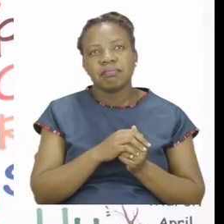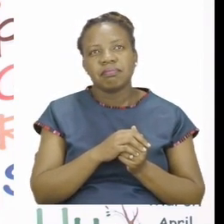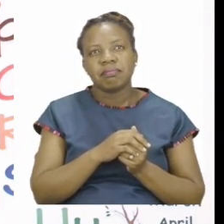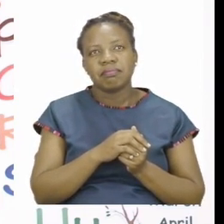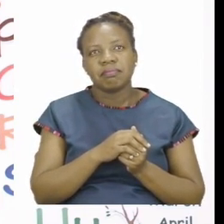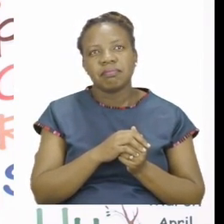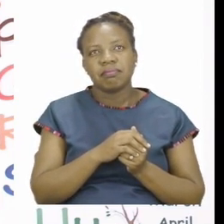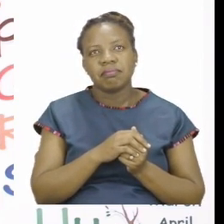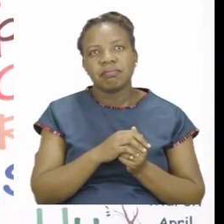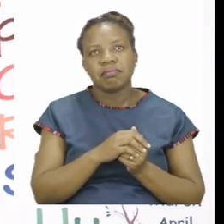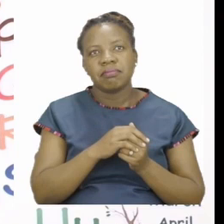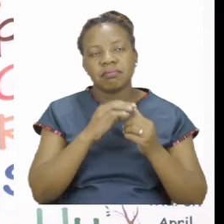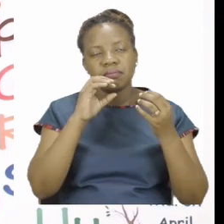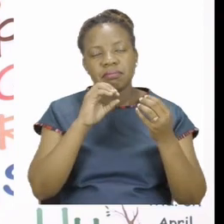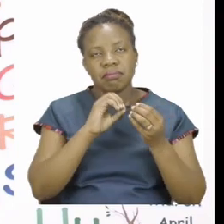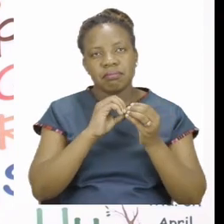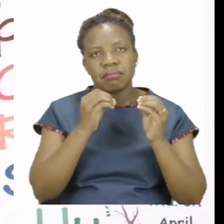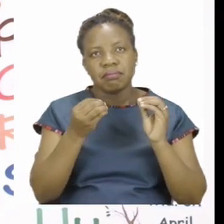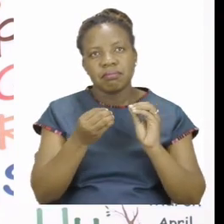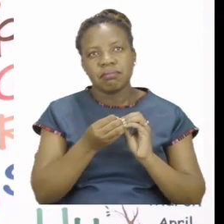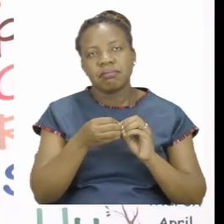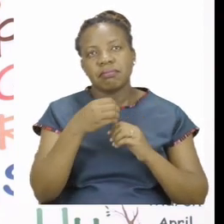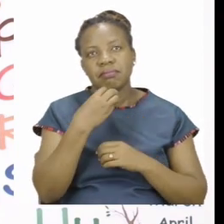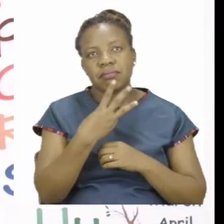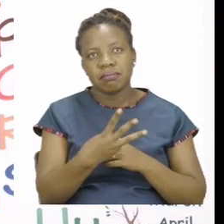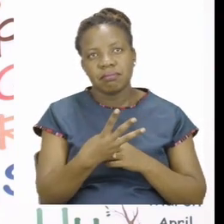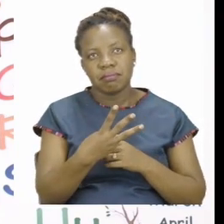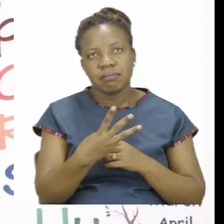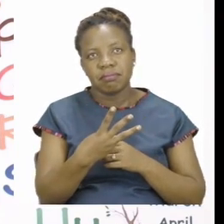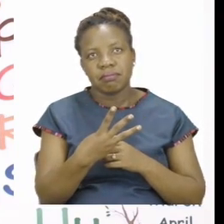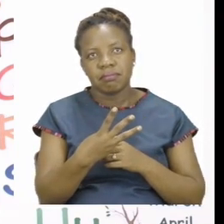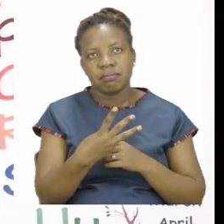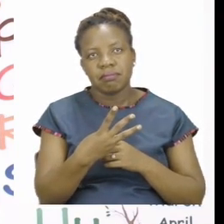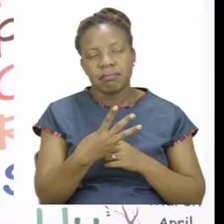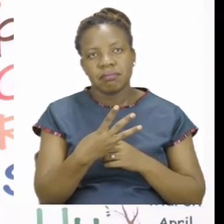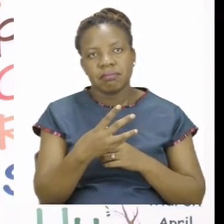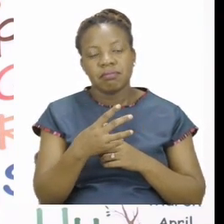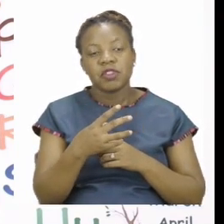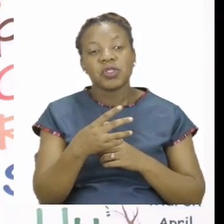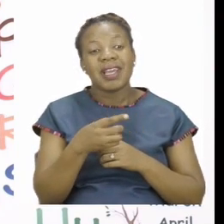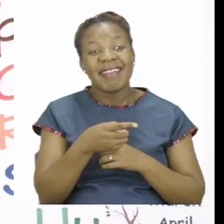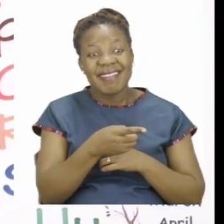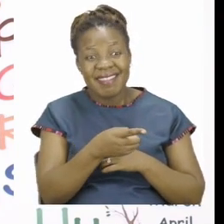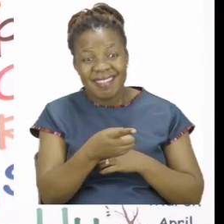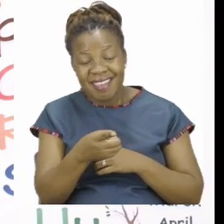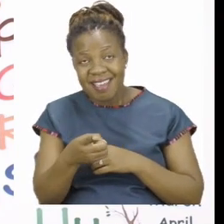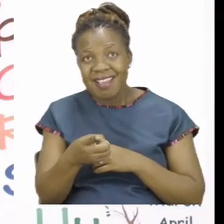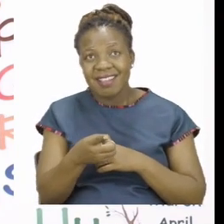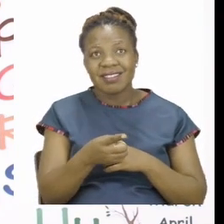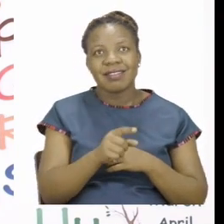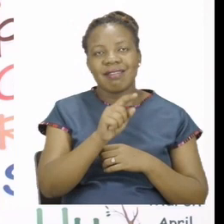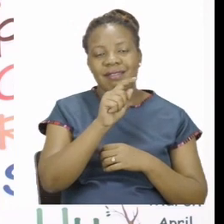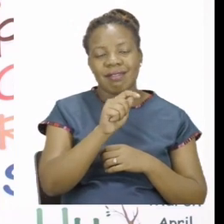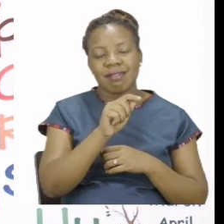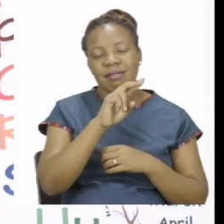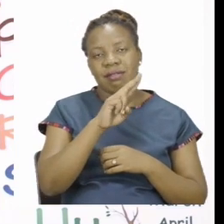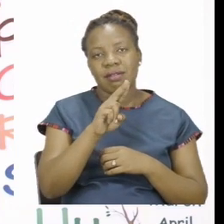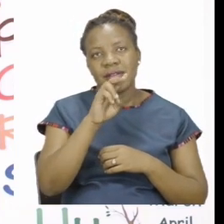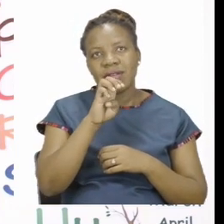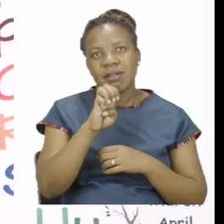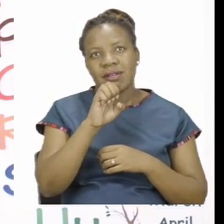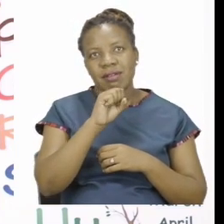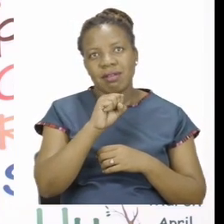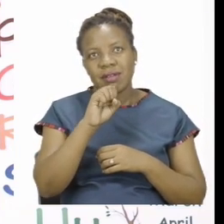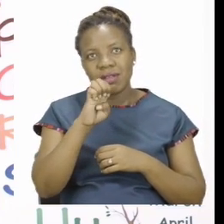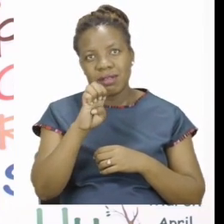2 words. Now they've given you these words. For A, they have said these plus ducklings, and I've shown you how